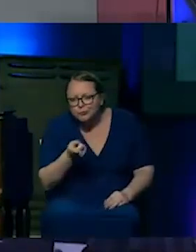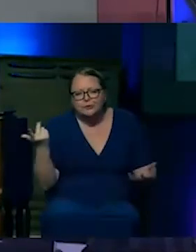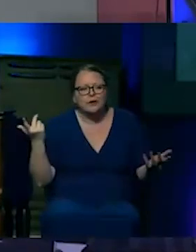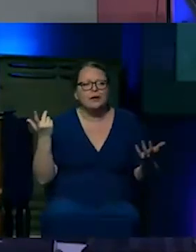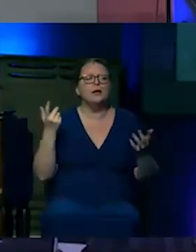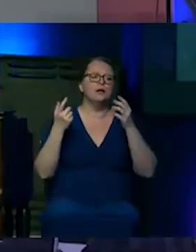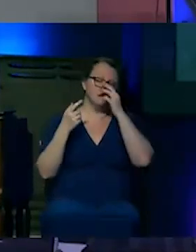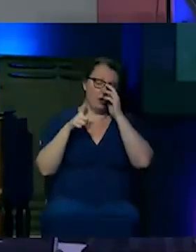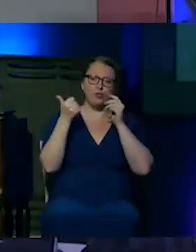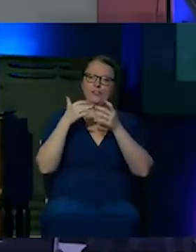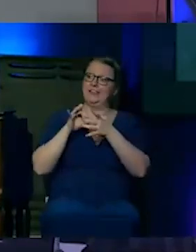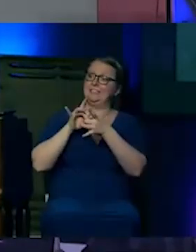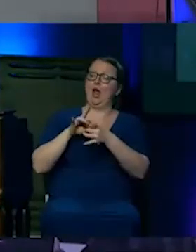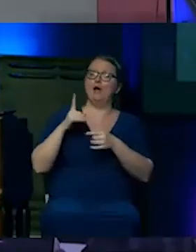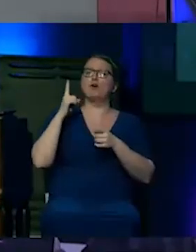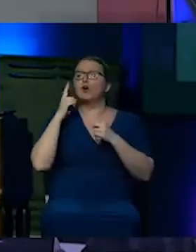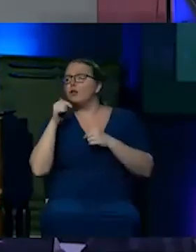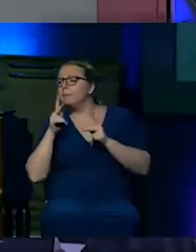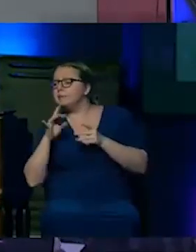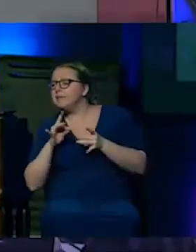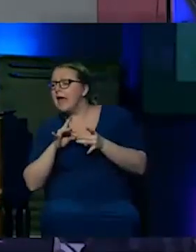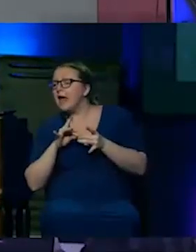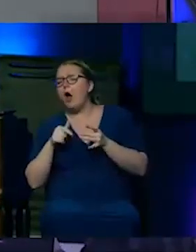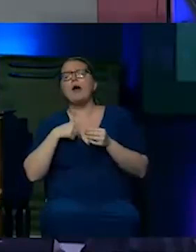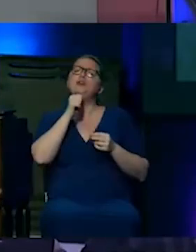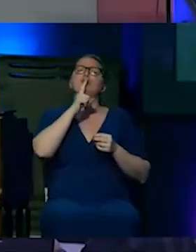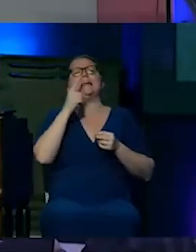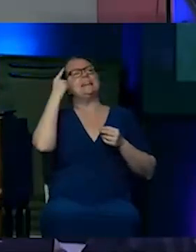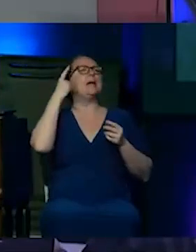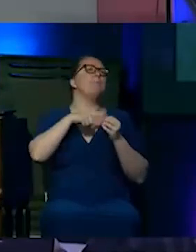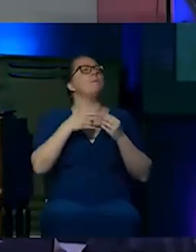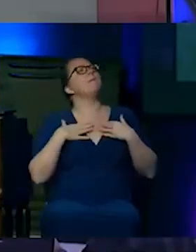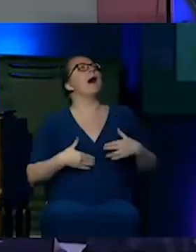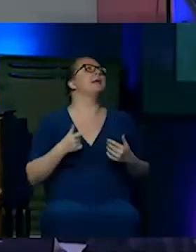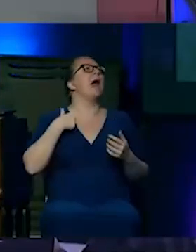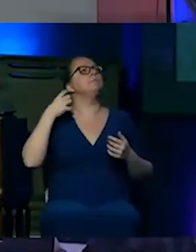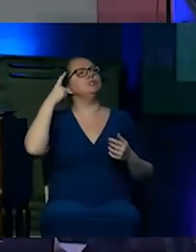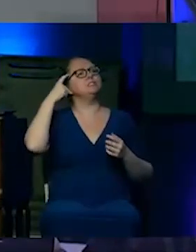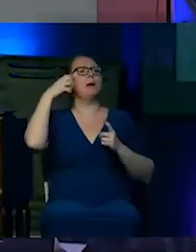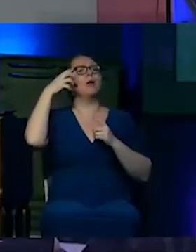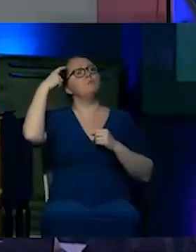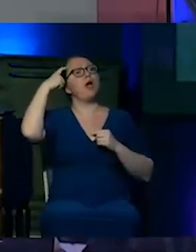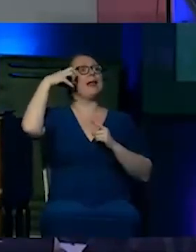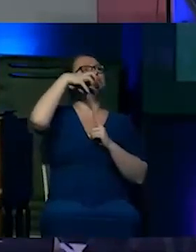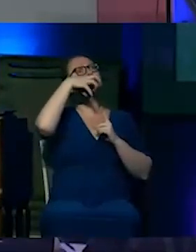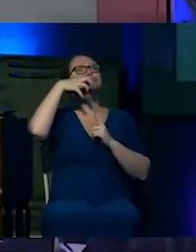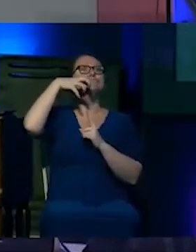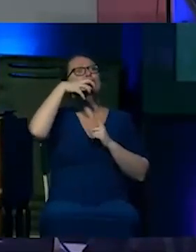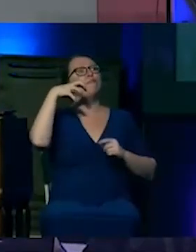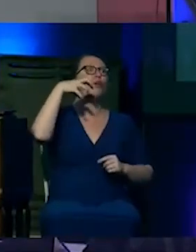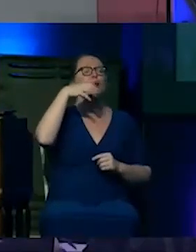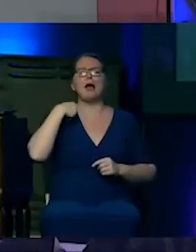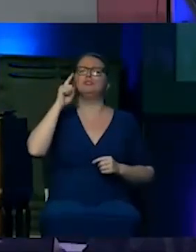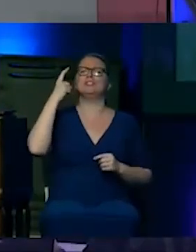connects to is this, like, I've heard people say, like, oh, I don't really think about my body. I'm just, like, a floating brain, right? I'm just consciousness.